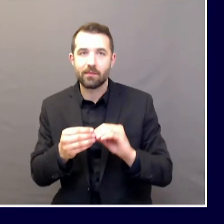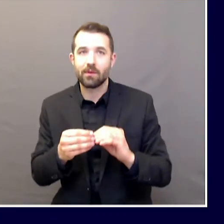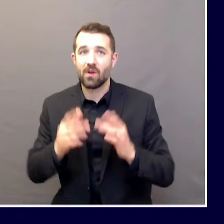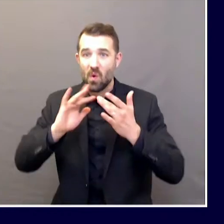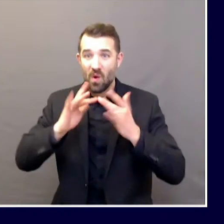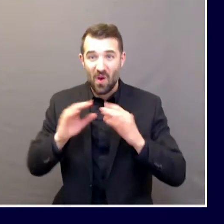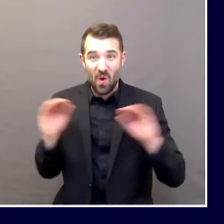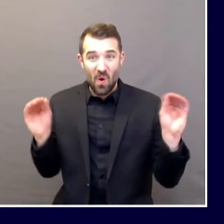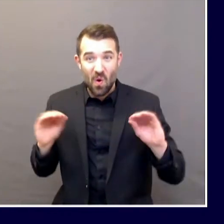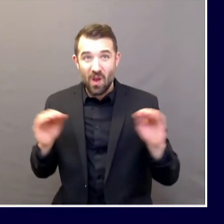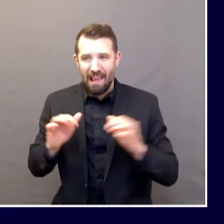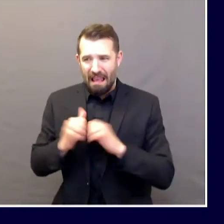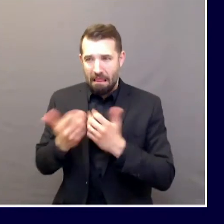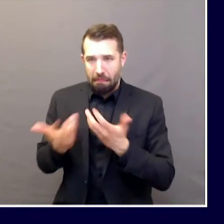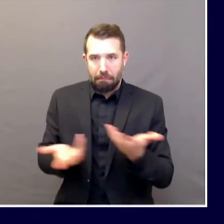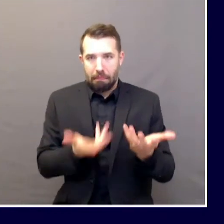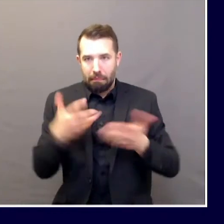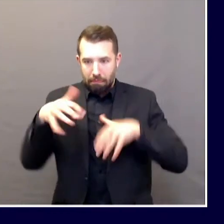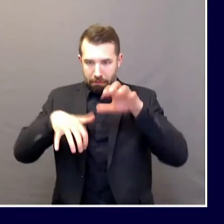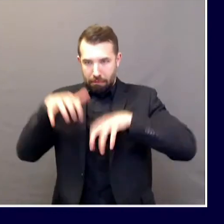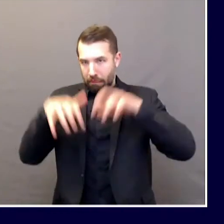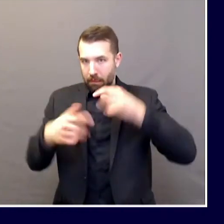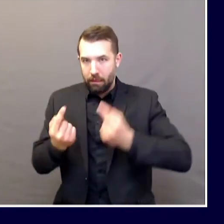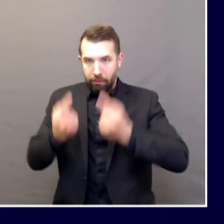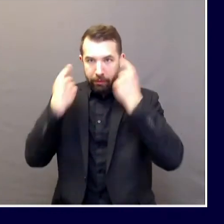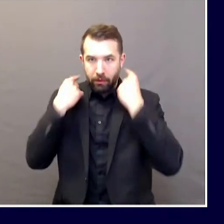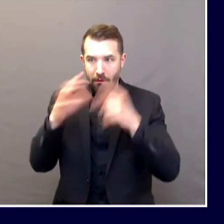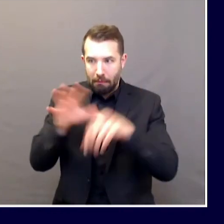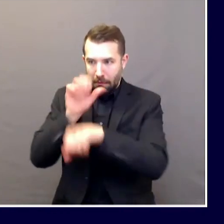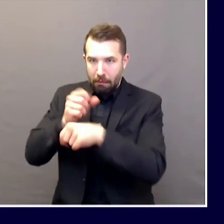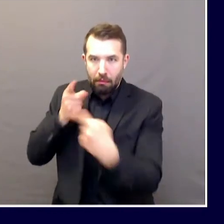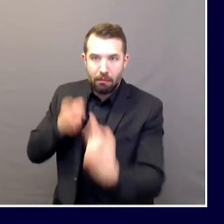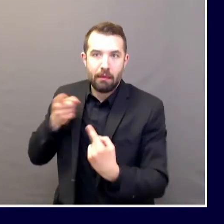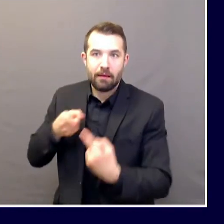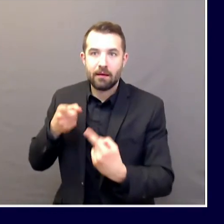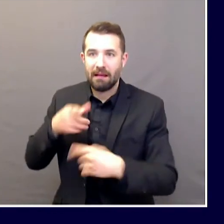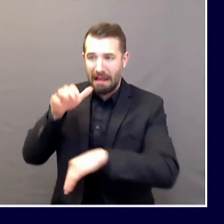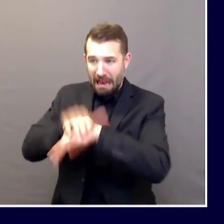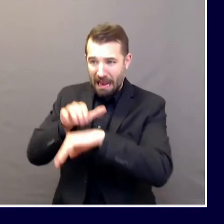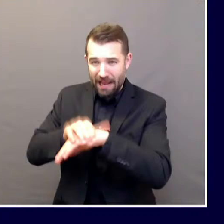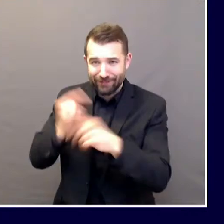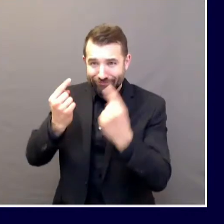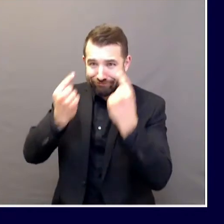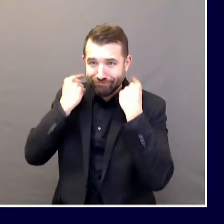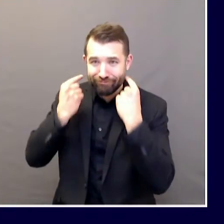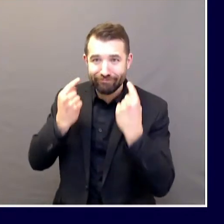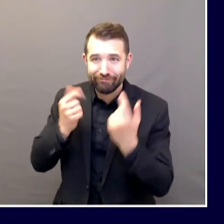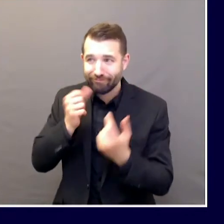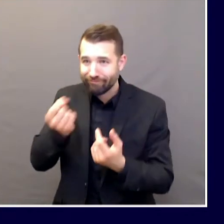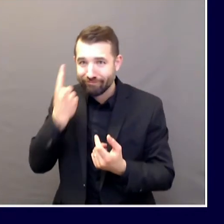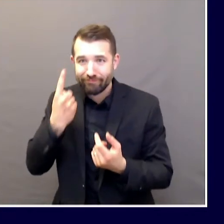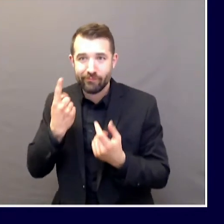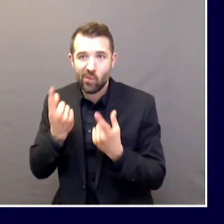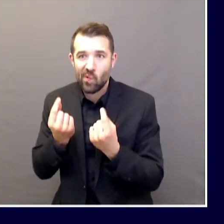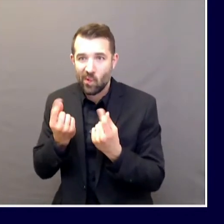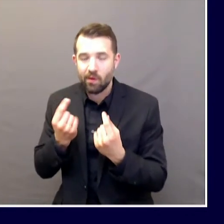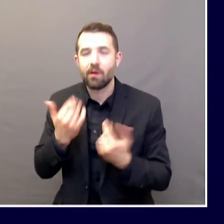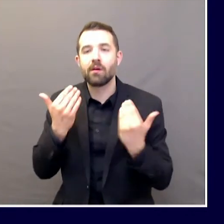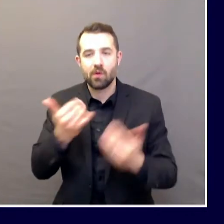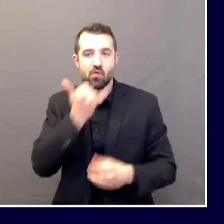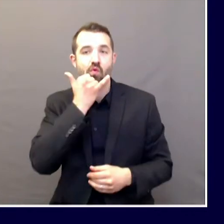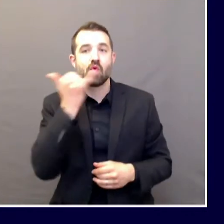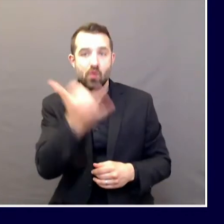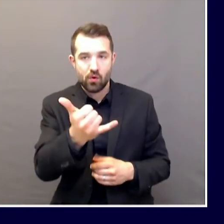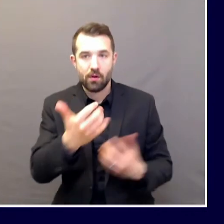the internet is not something that's easy for you, our community vaccination line is a way to get access to all of the